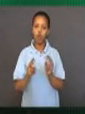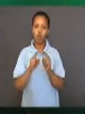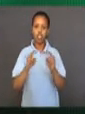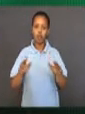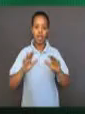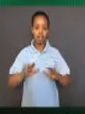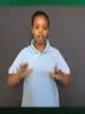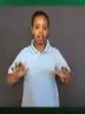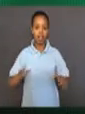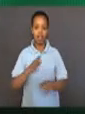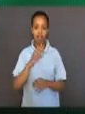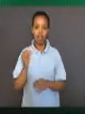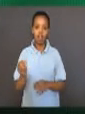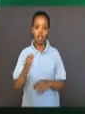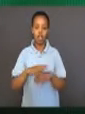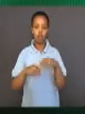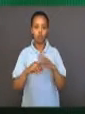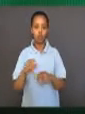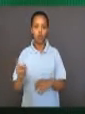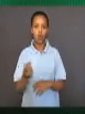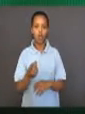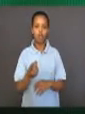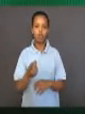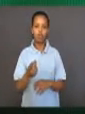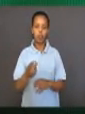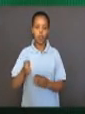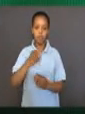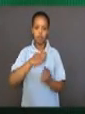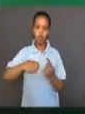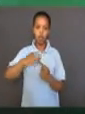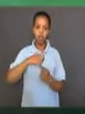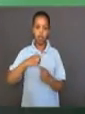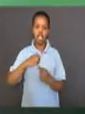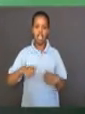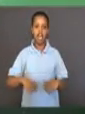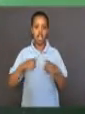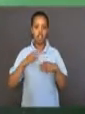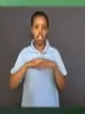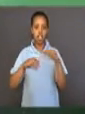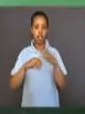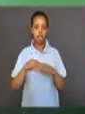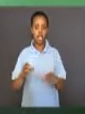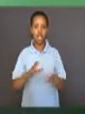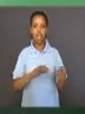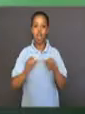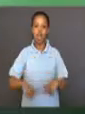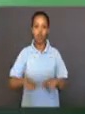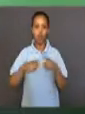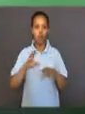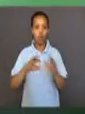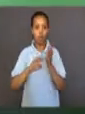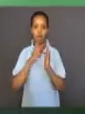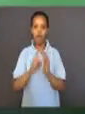development of life. The algae took in the carbon dioxide from the